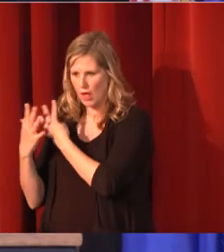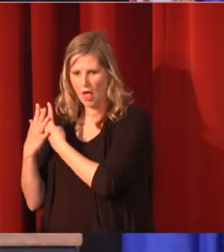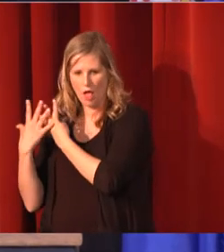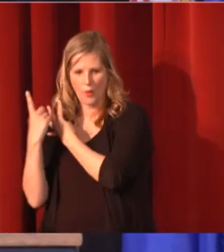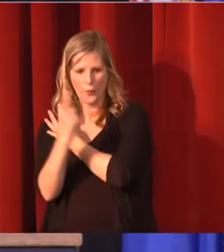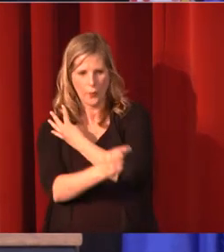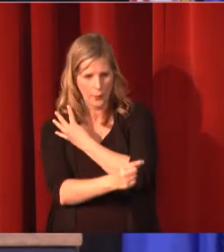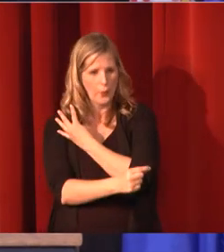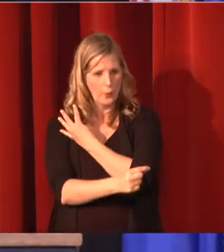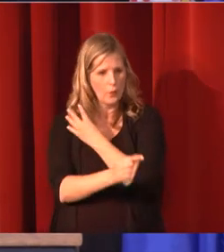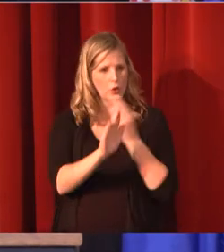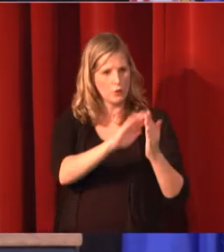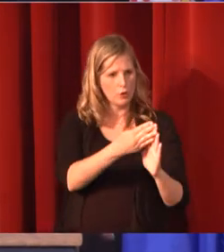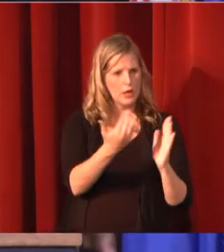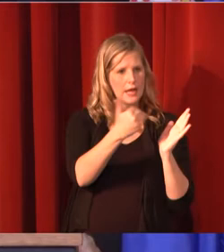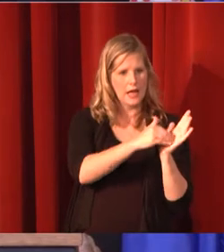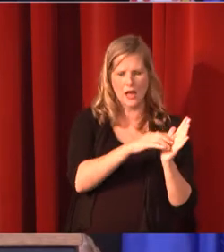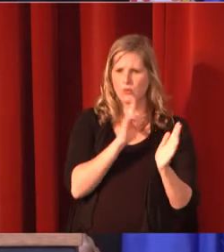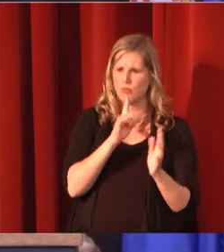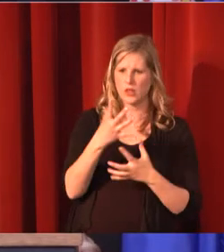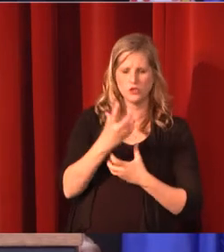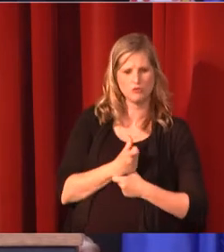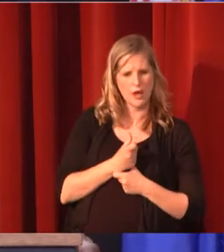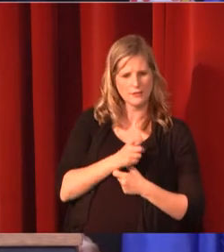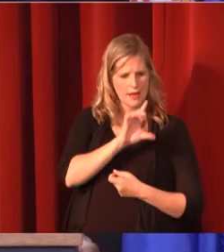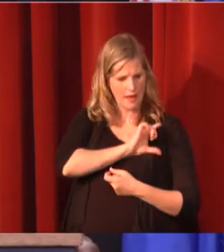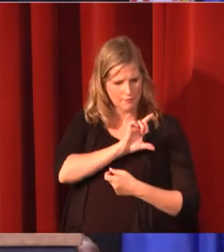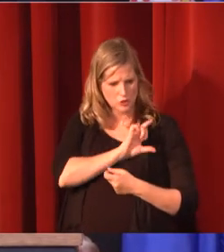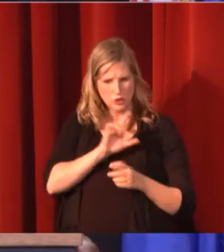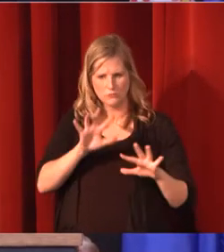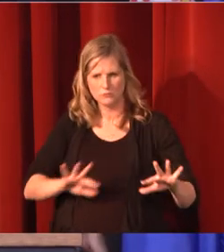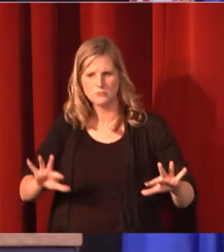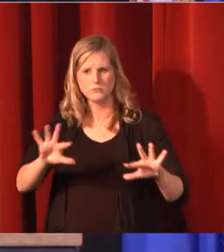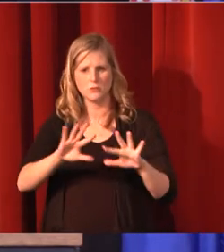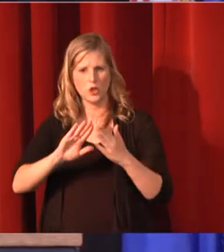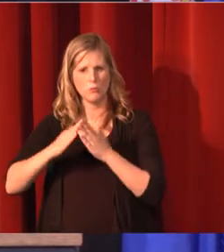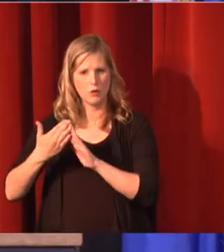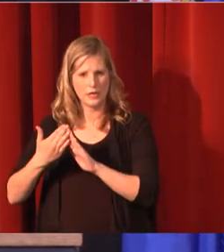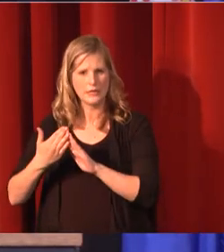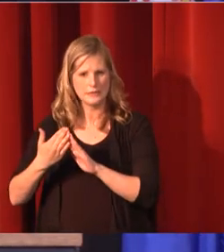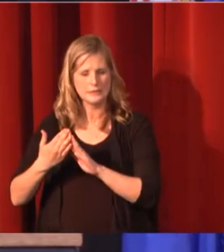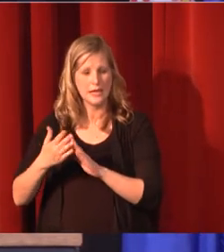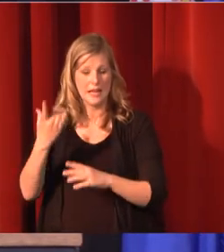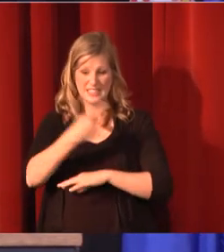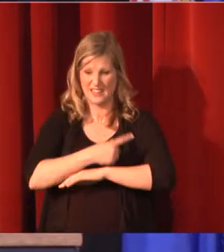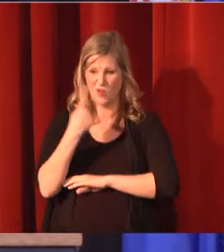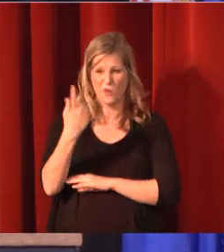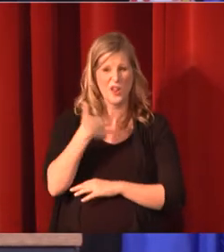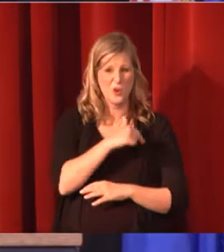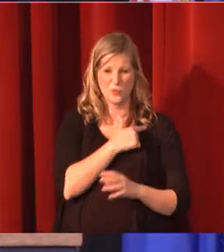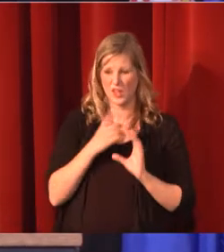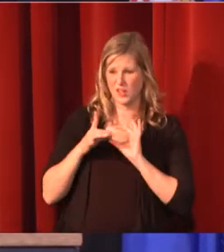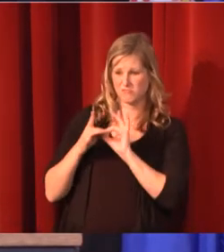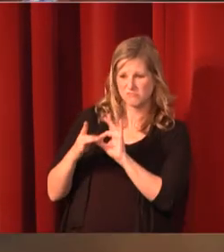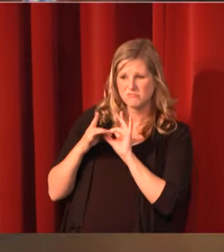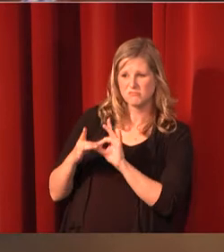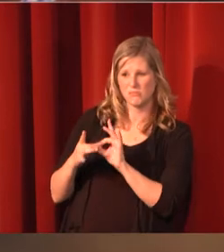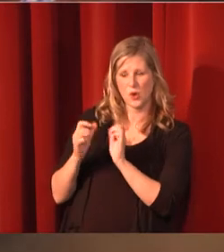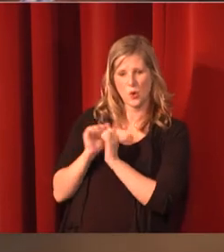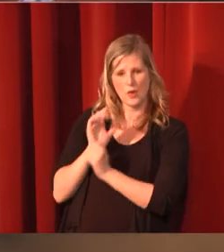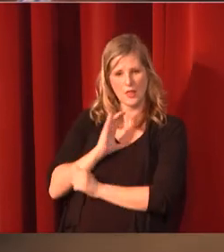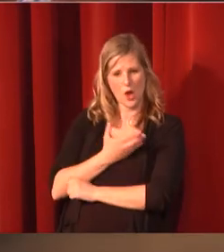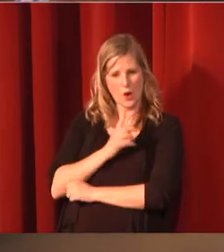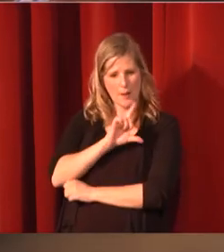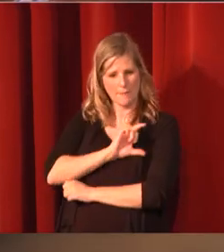critical trust that flows between our officers and our neighbors from day one we worked closely with our